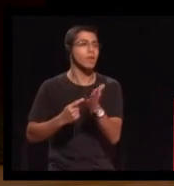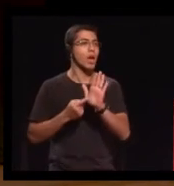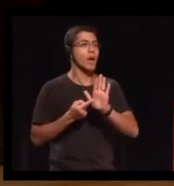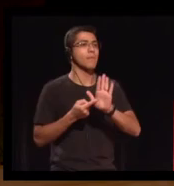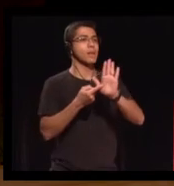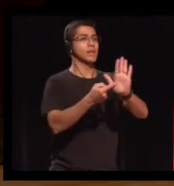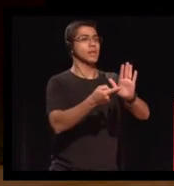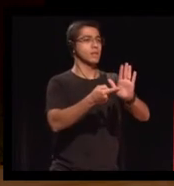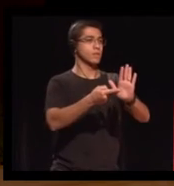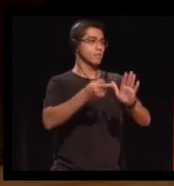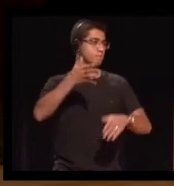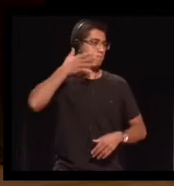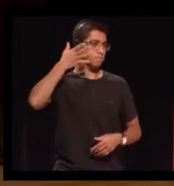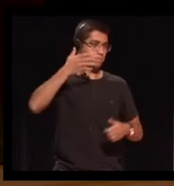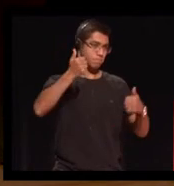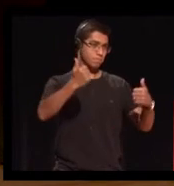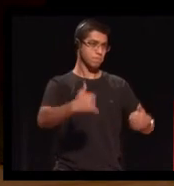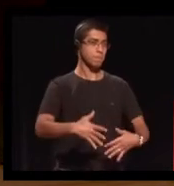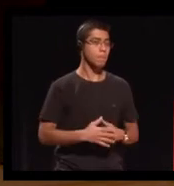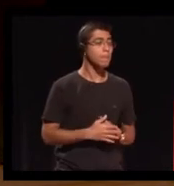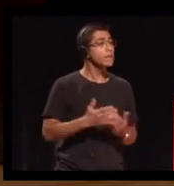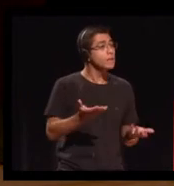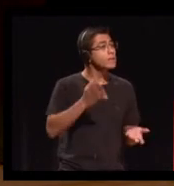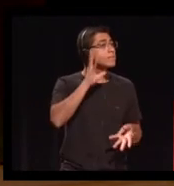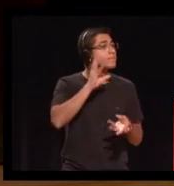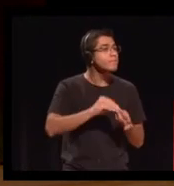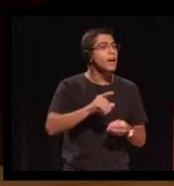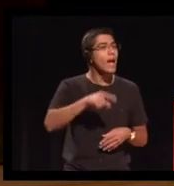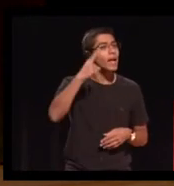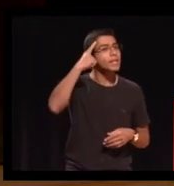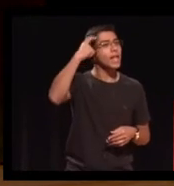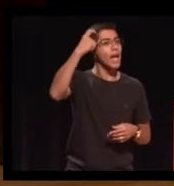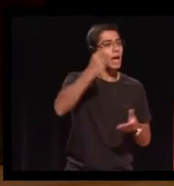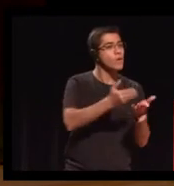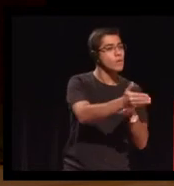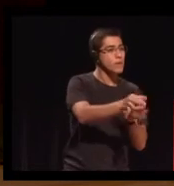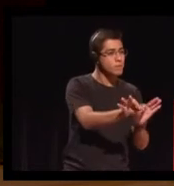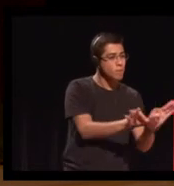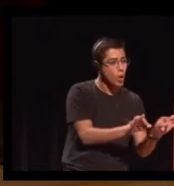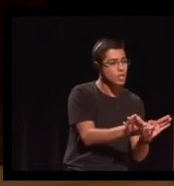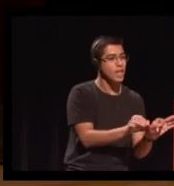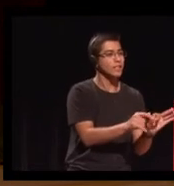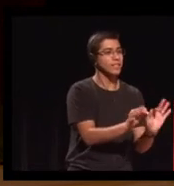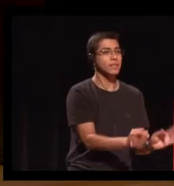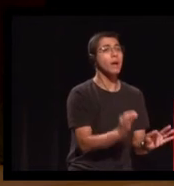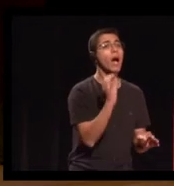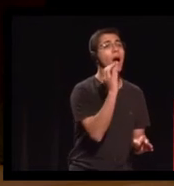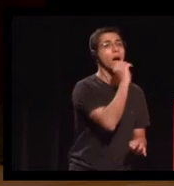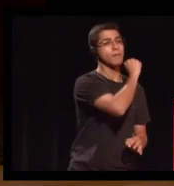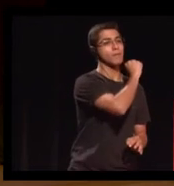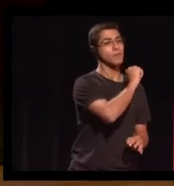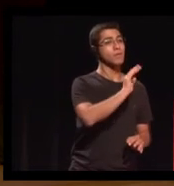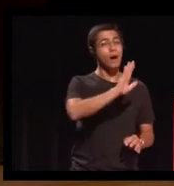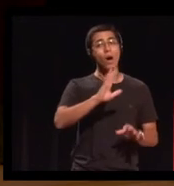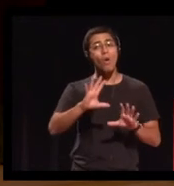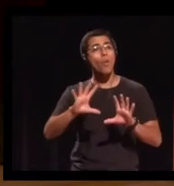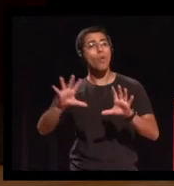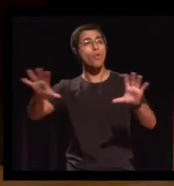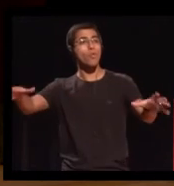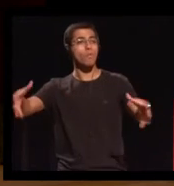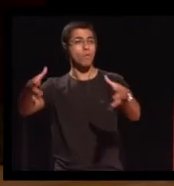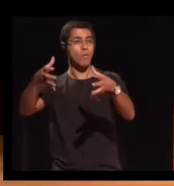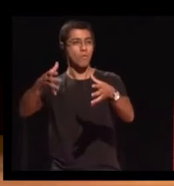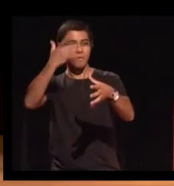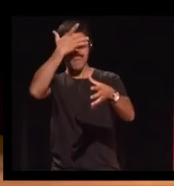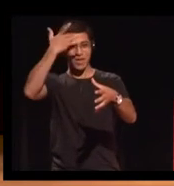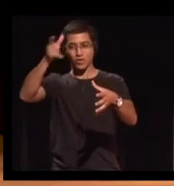different people and a group of people with different skills. Now, two projects that came out of the different hardware art hack that happened over